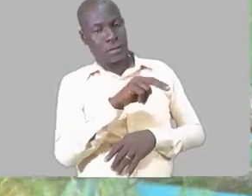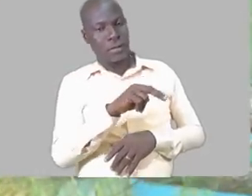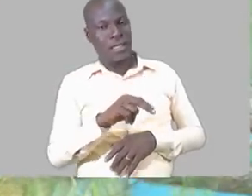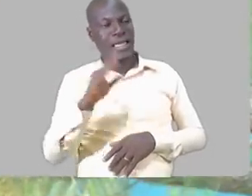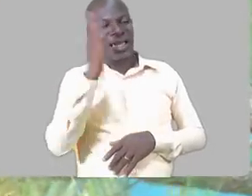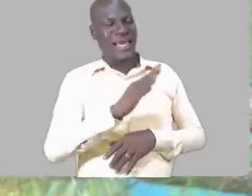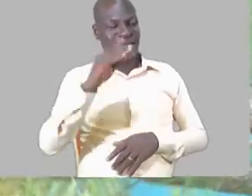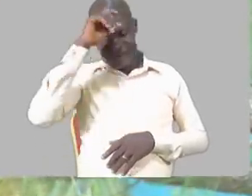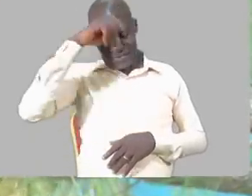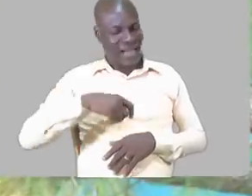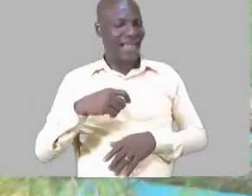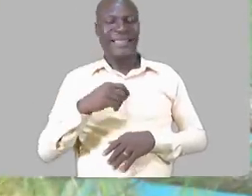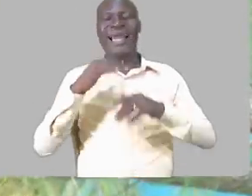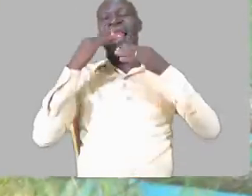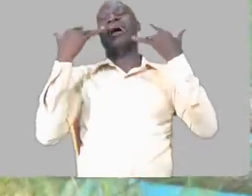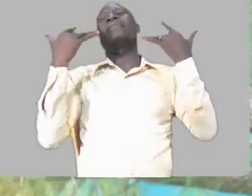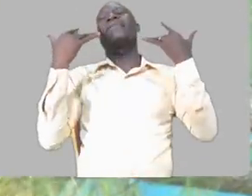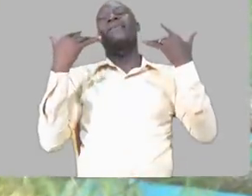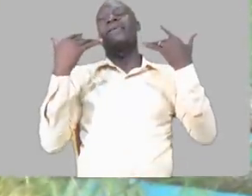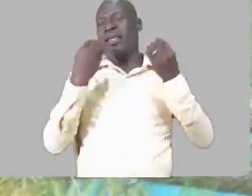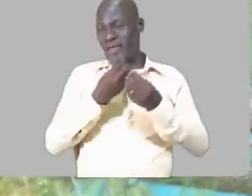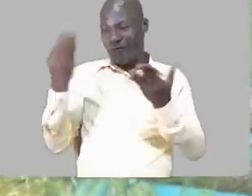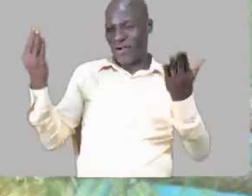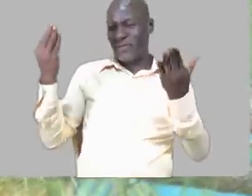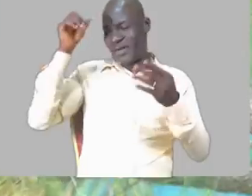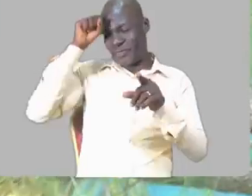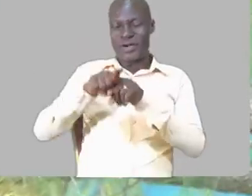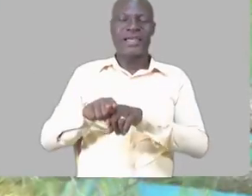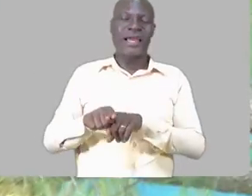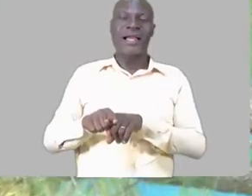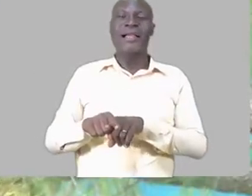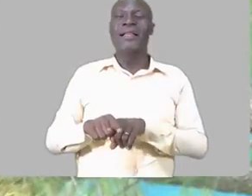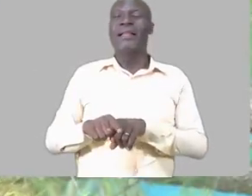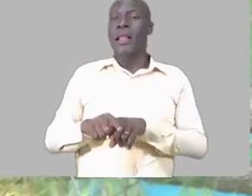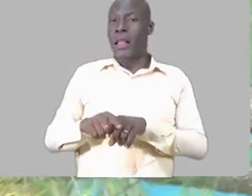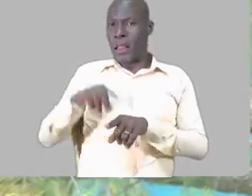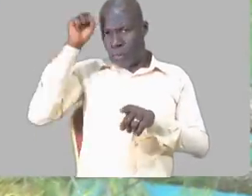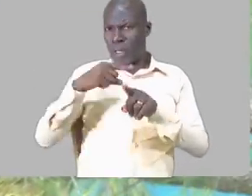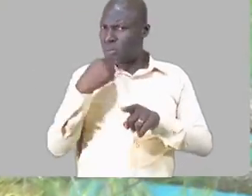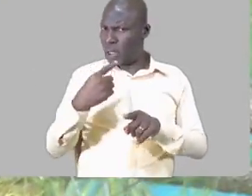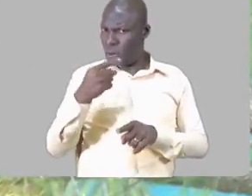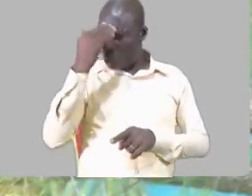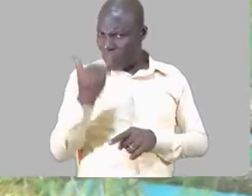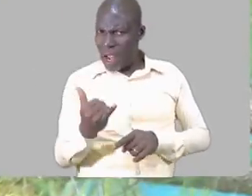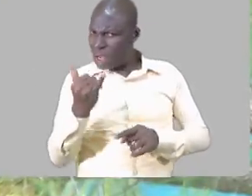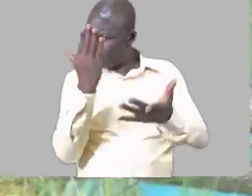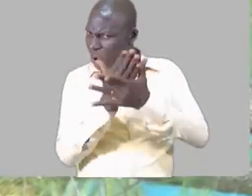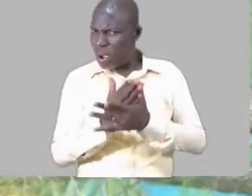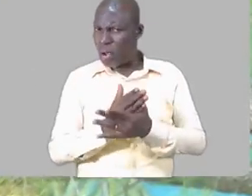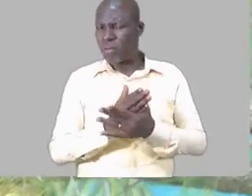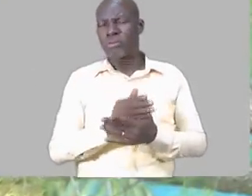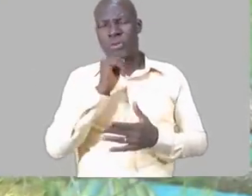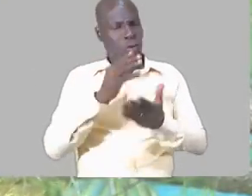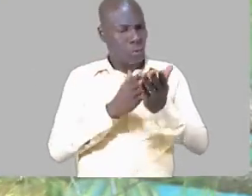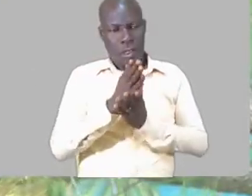on she da nim nyansant no osere akoba ni nuanom amane ni nuanom se hwe esese ba ne sa na o mo